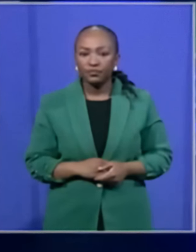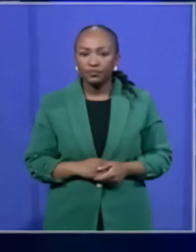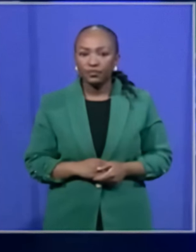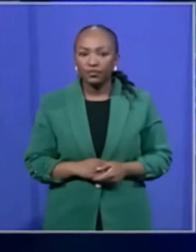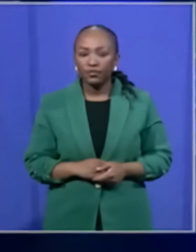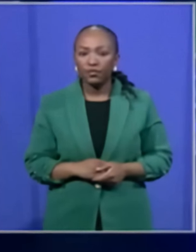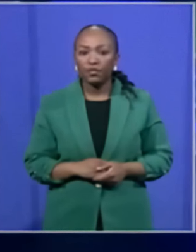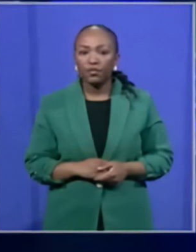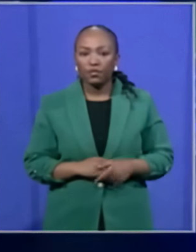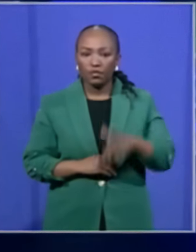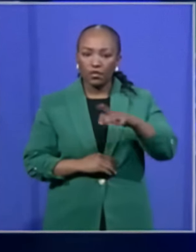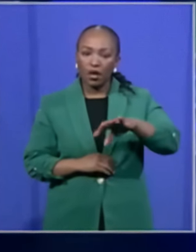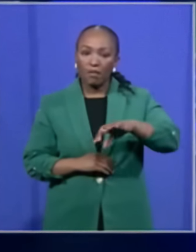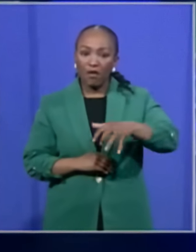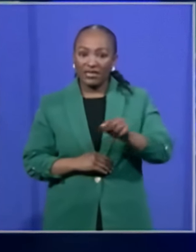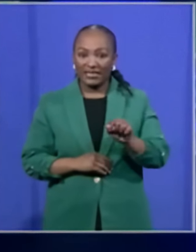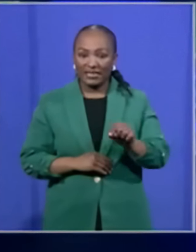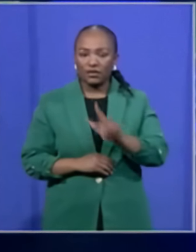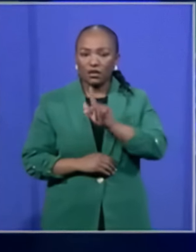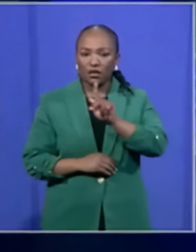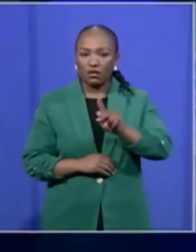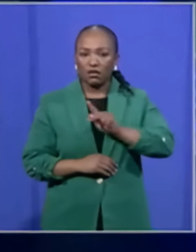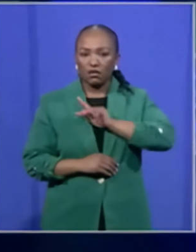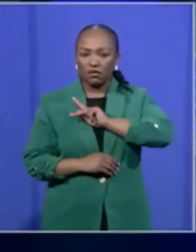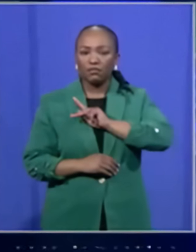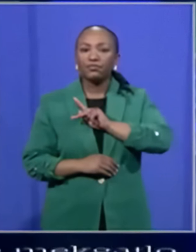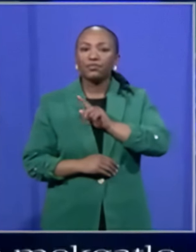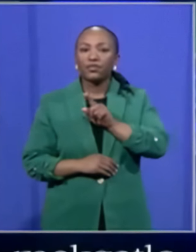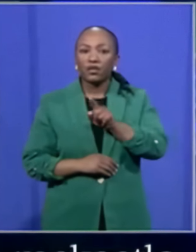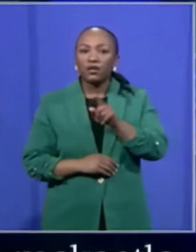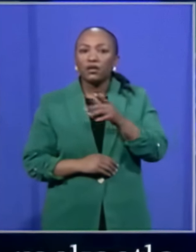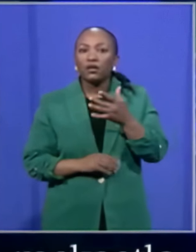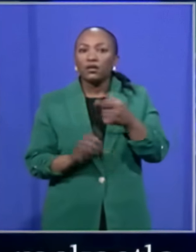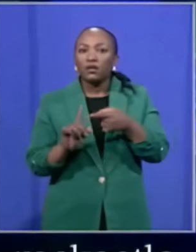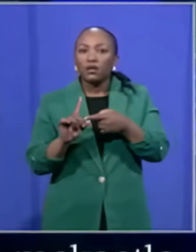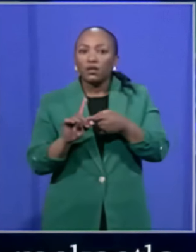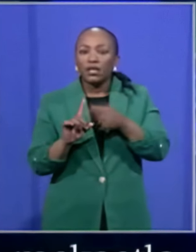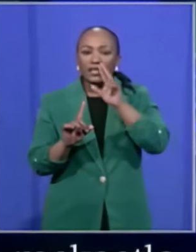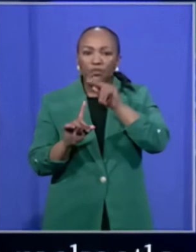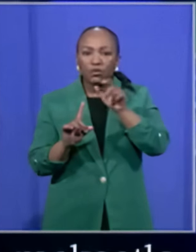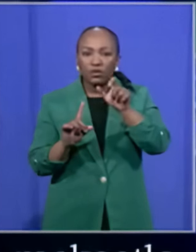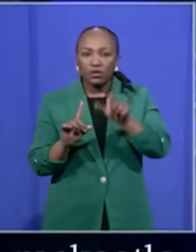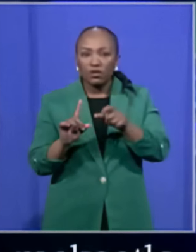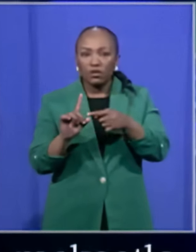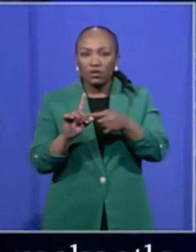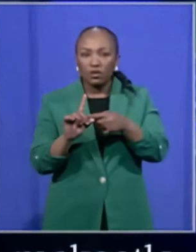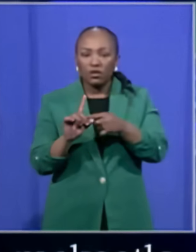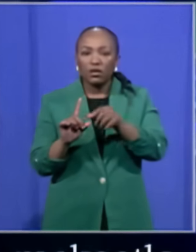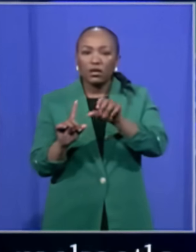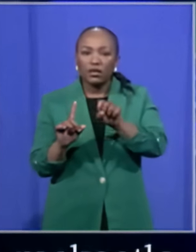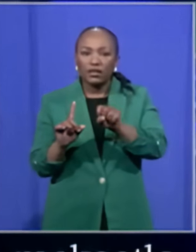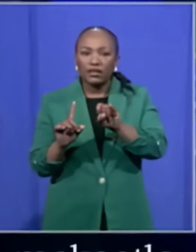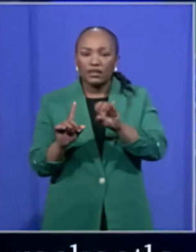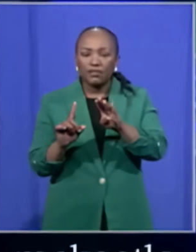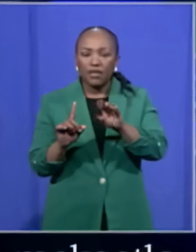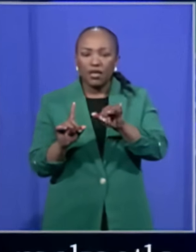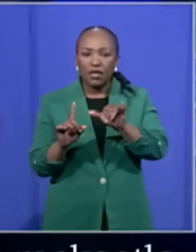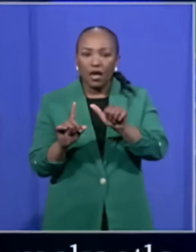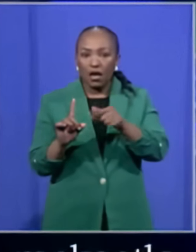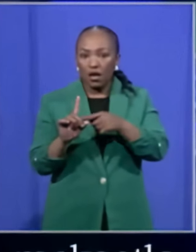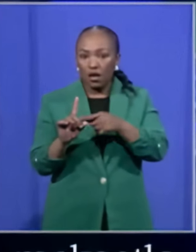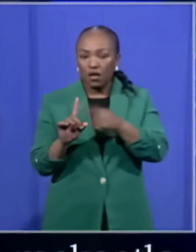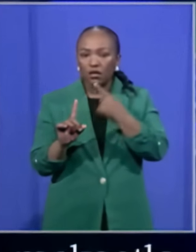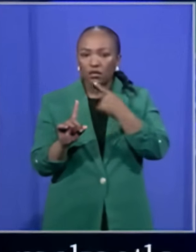Re ntse re le provinseng ena re fumana hore mmuelli wa lefapha hona provinseng ena e leng Ndabezinhle Sibiya o re ba tlo tshwara ditherisano